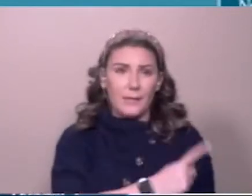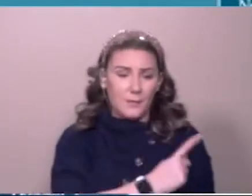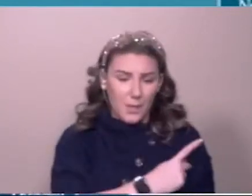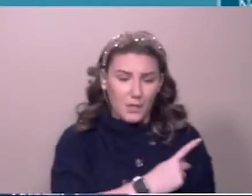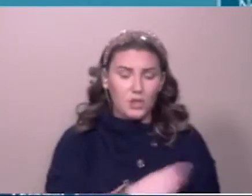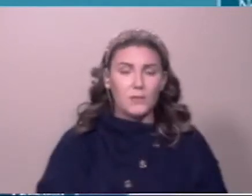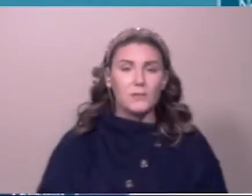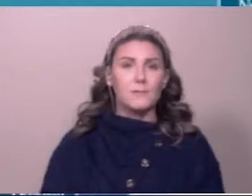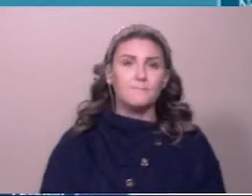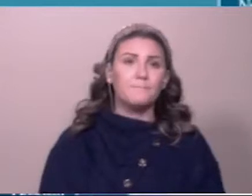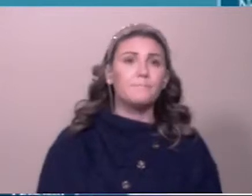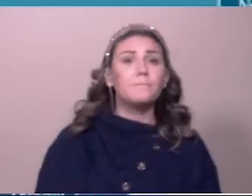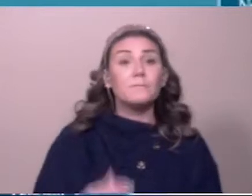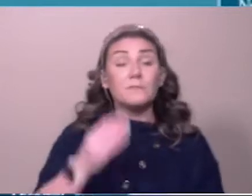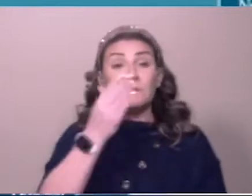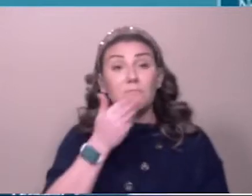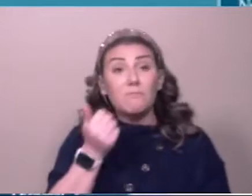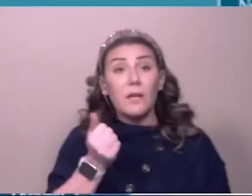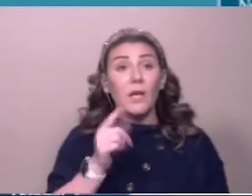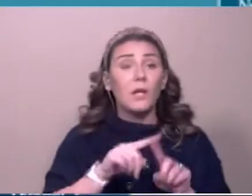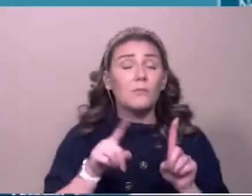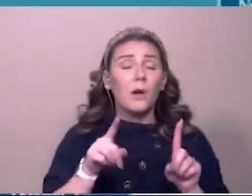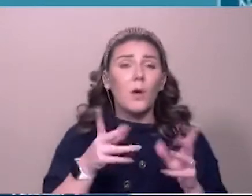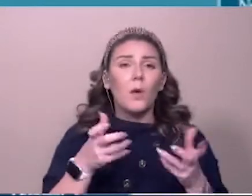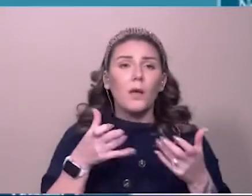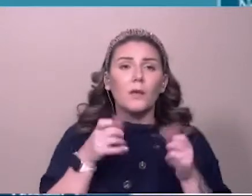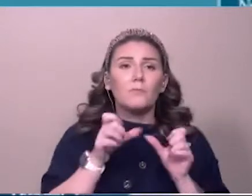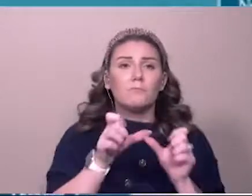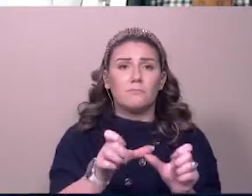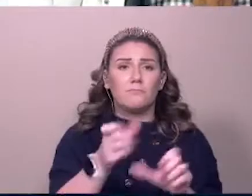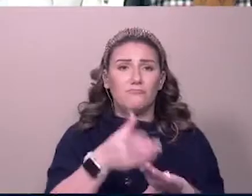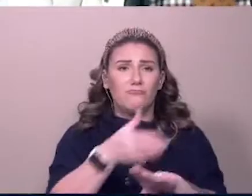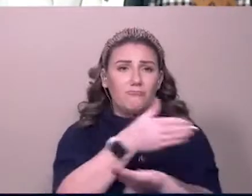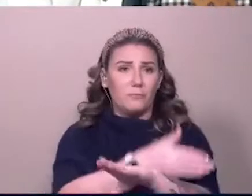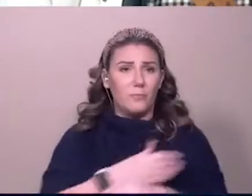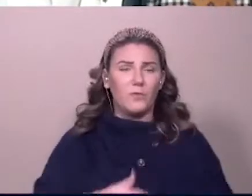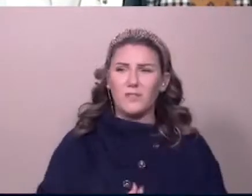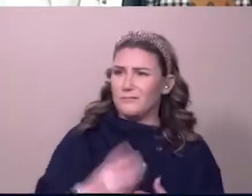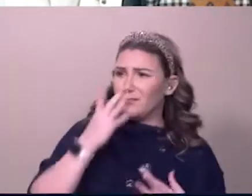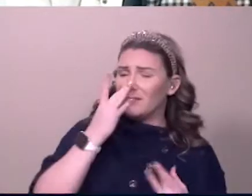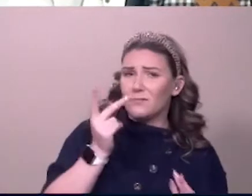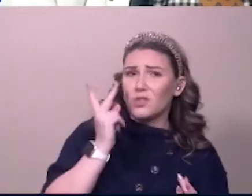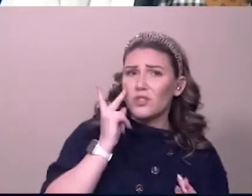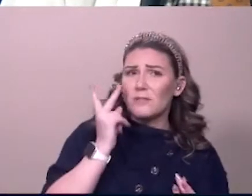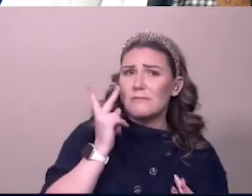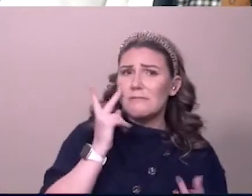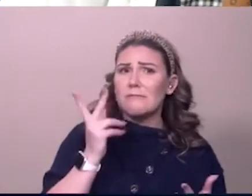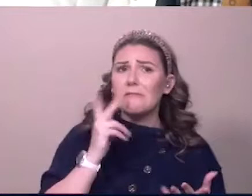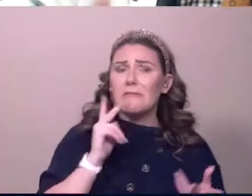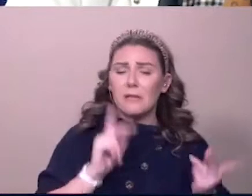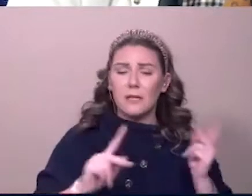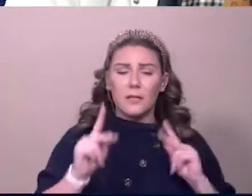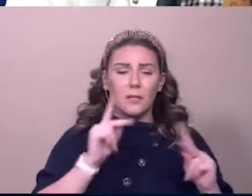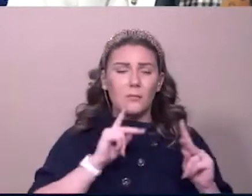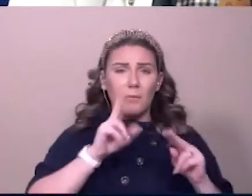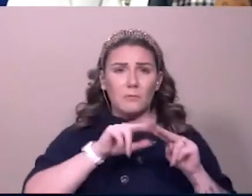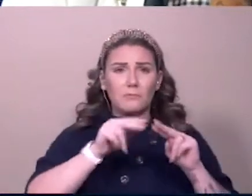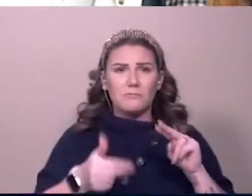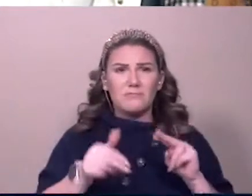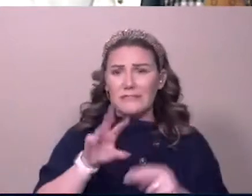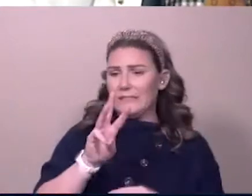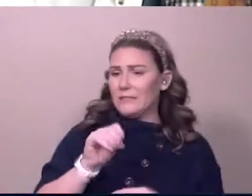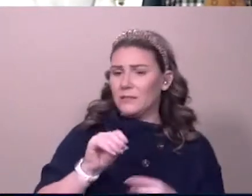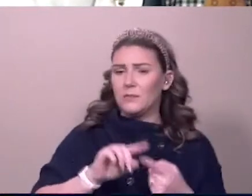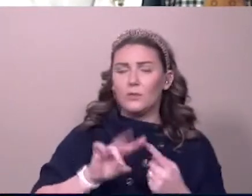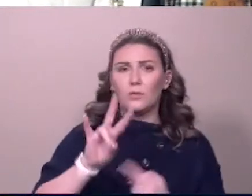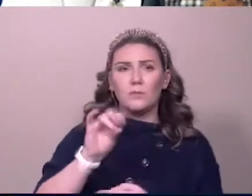it's better, but we want it to continue to improve. It's interesting to see some people go down by 60 or 70% and some